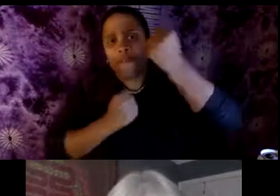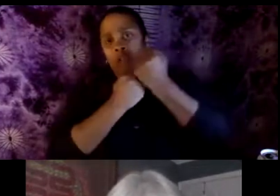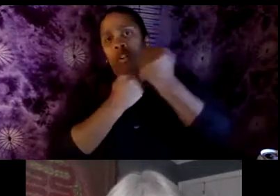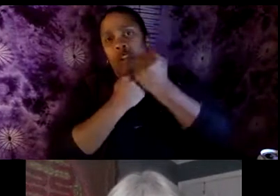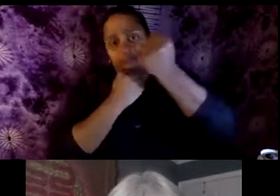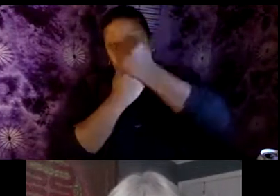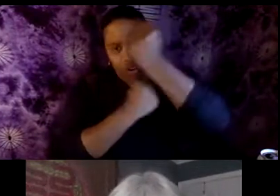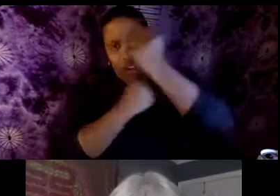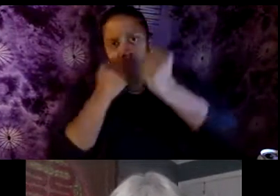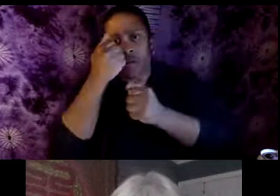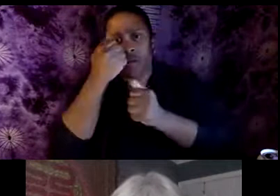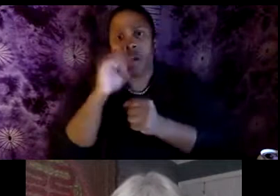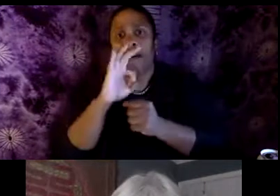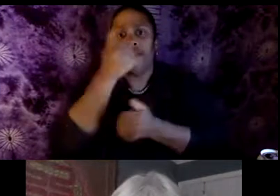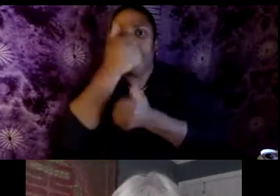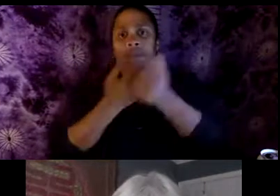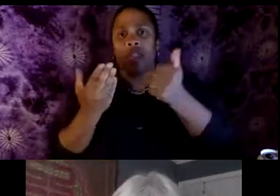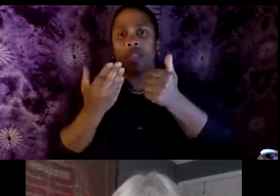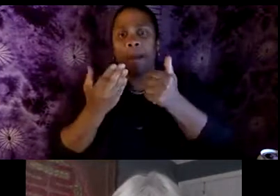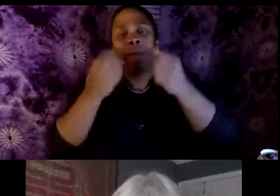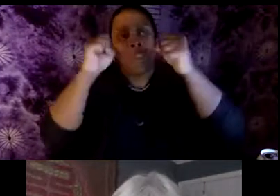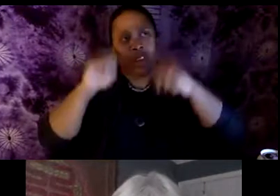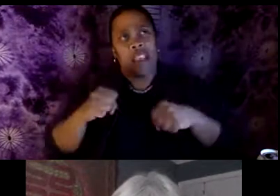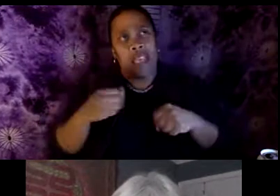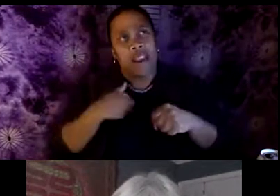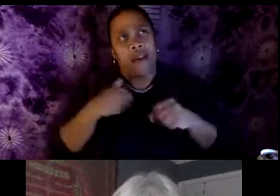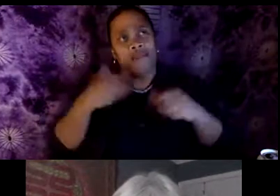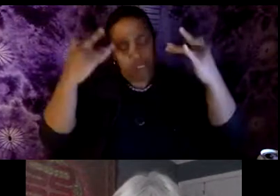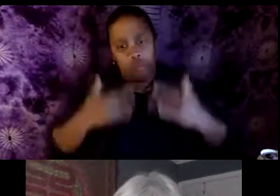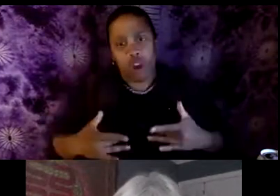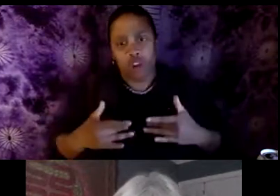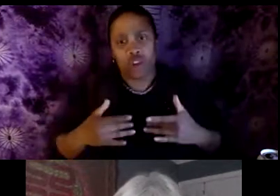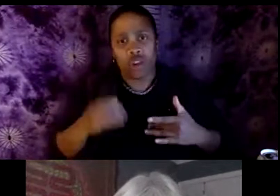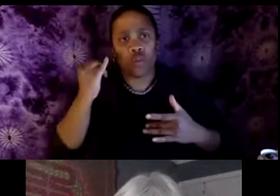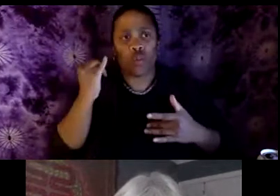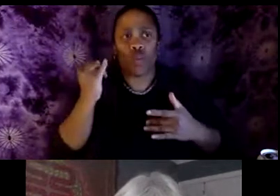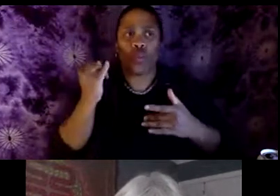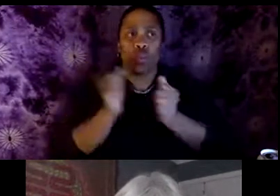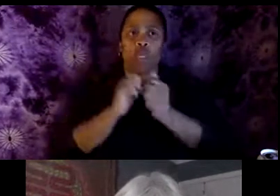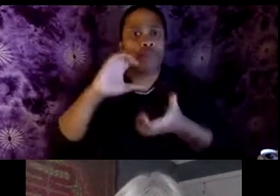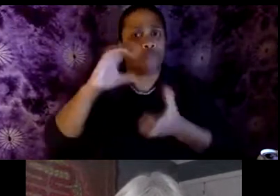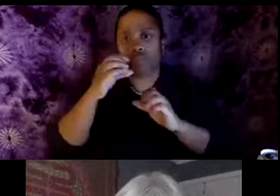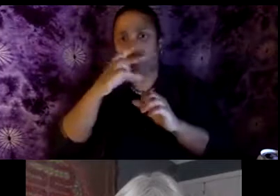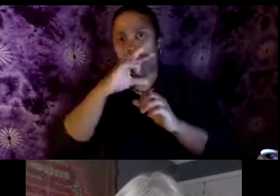can have depression, you can have you can be disconnected from family, from friends, you can be